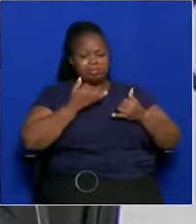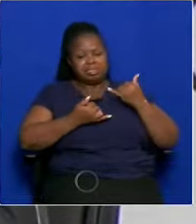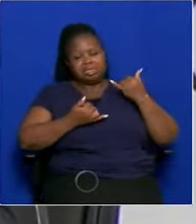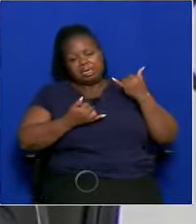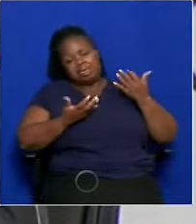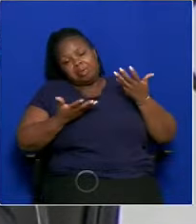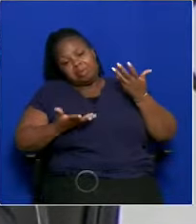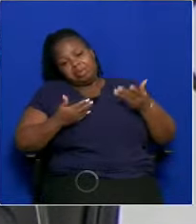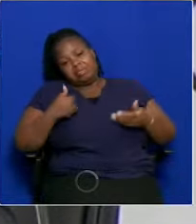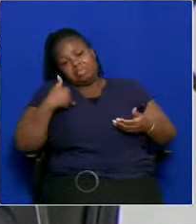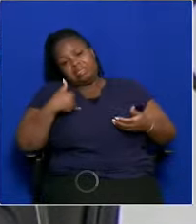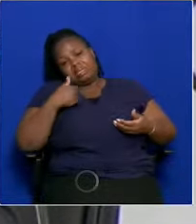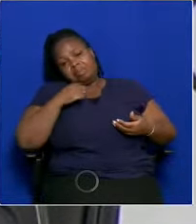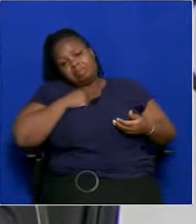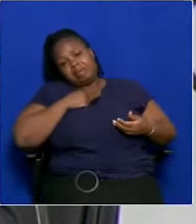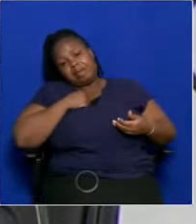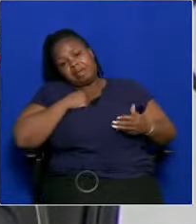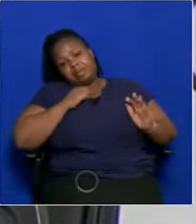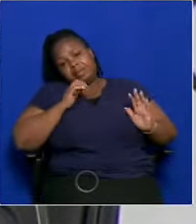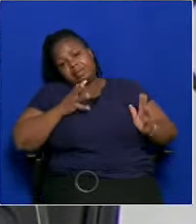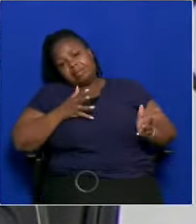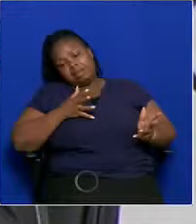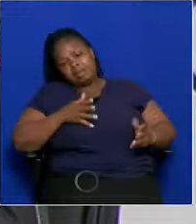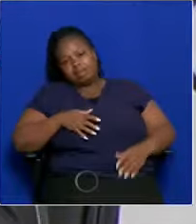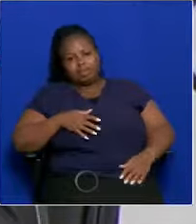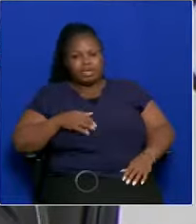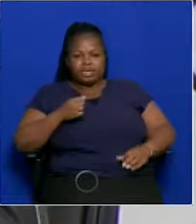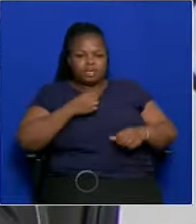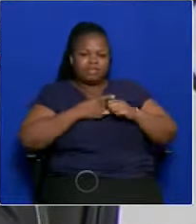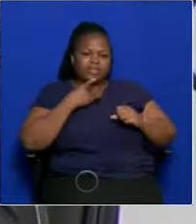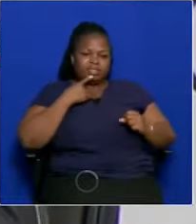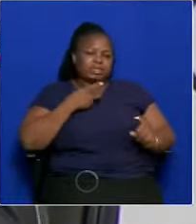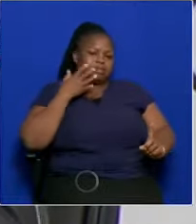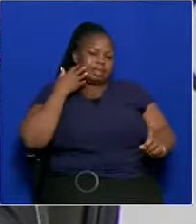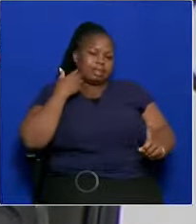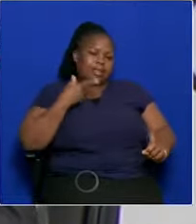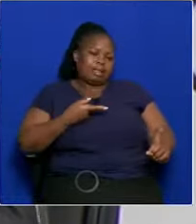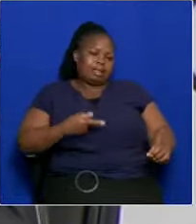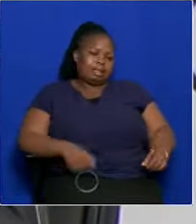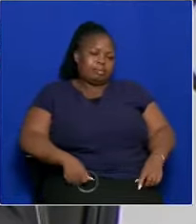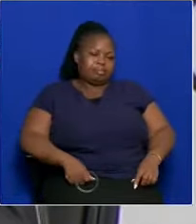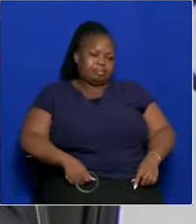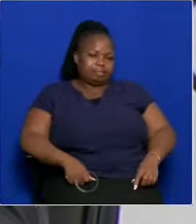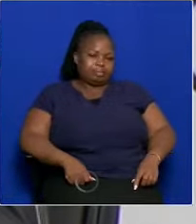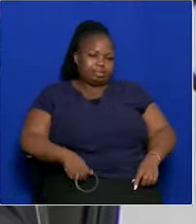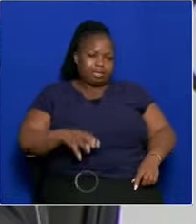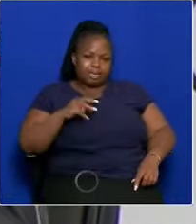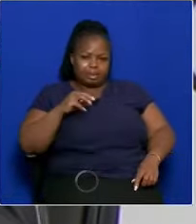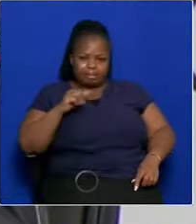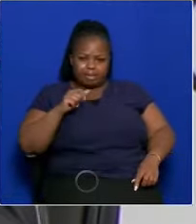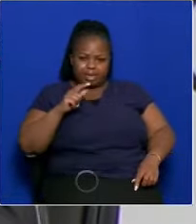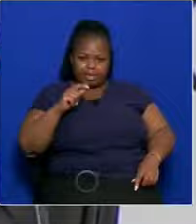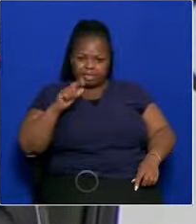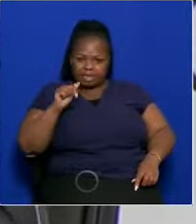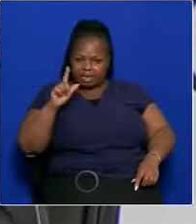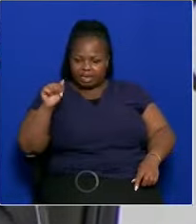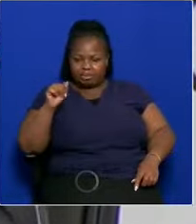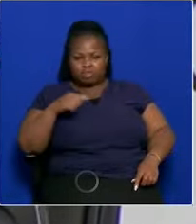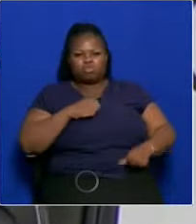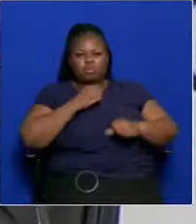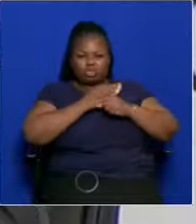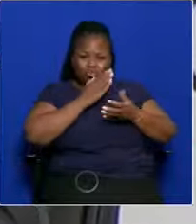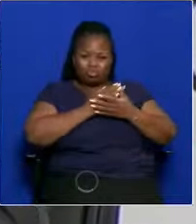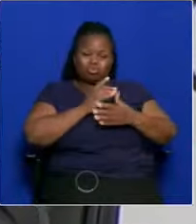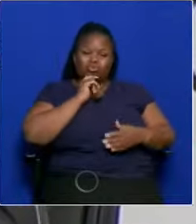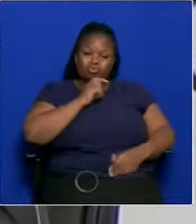myself instead of saying Matlala. I was making sure that he will see that side is mine. So